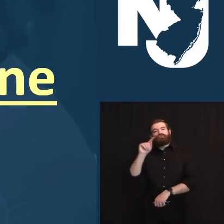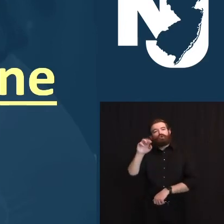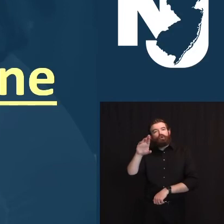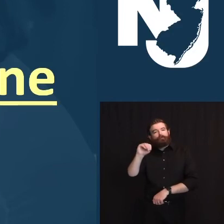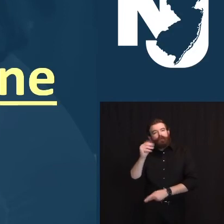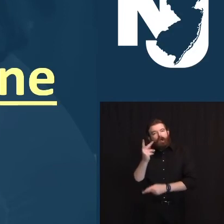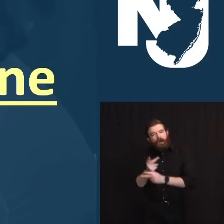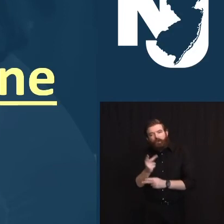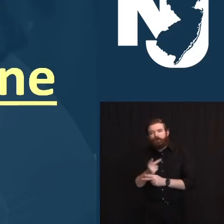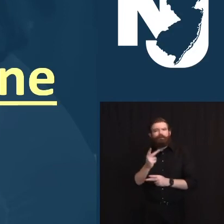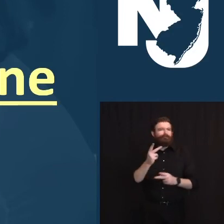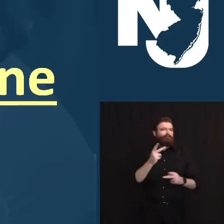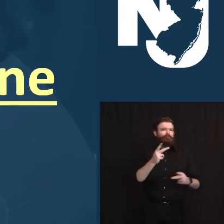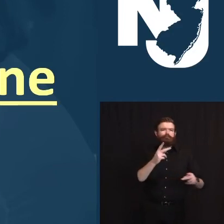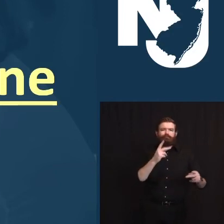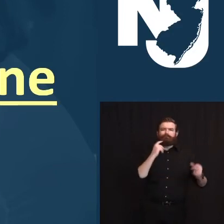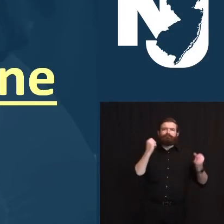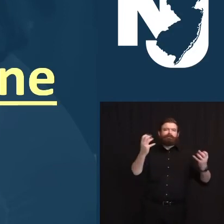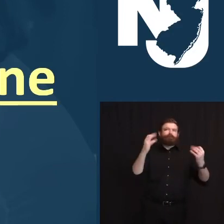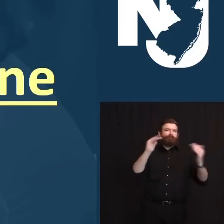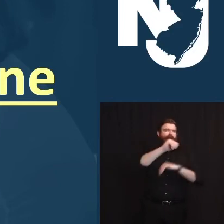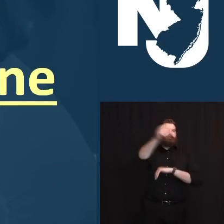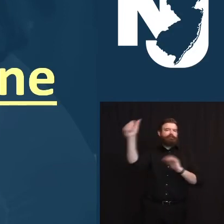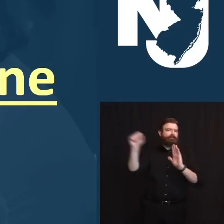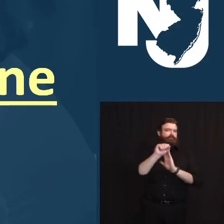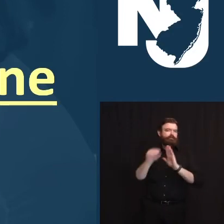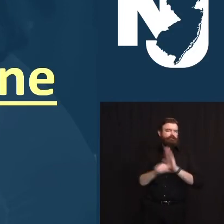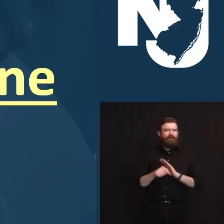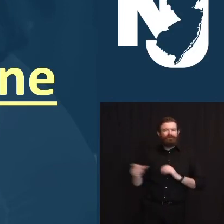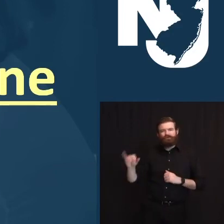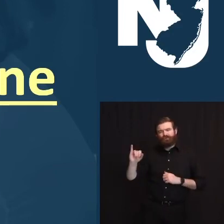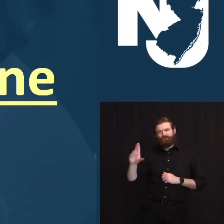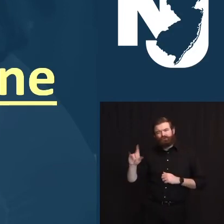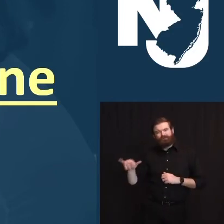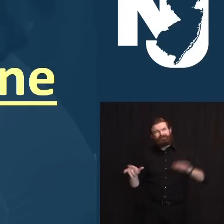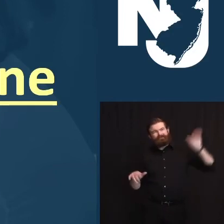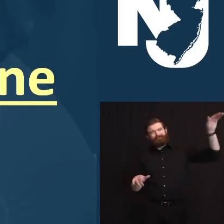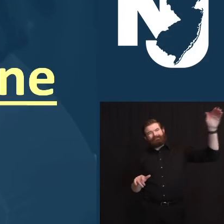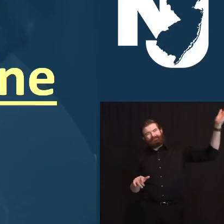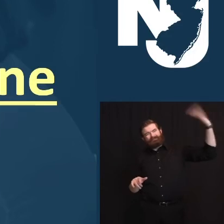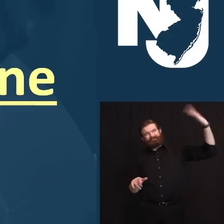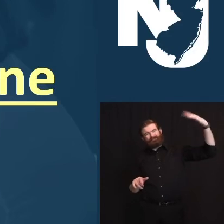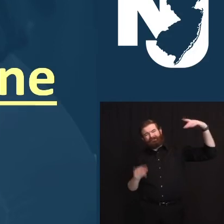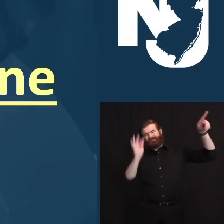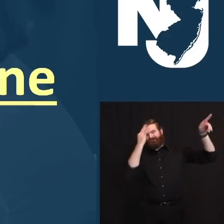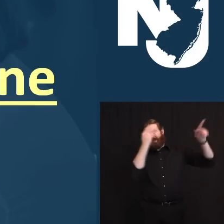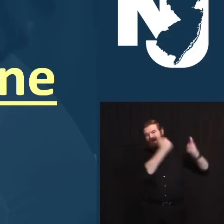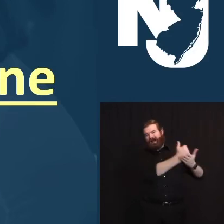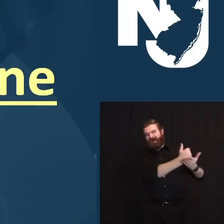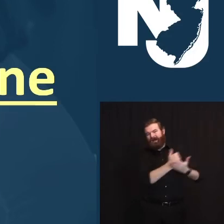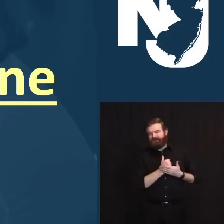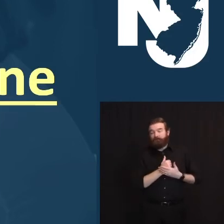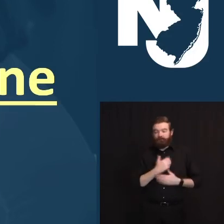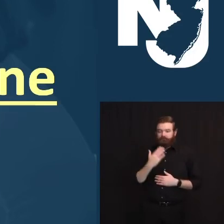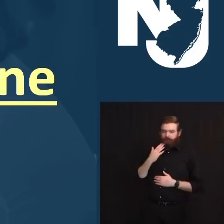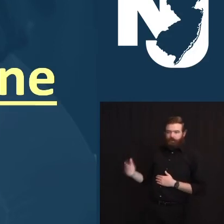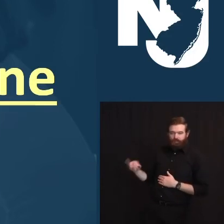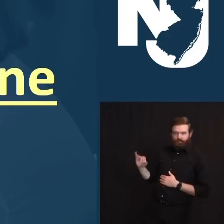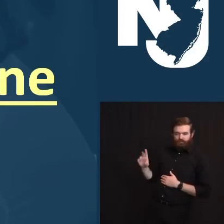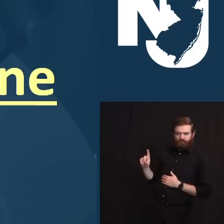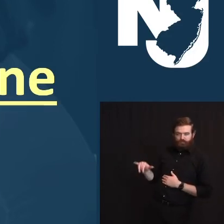enormous credit, putting this on the backs of the feds, that list is as broad in New Jersey as it is anywhere else in America.